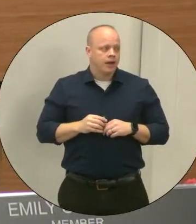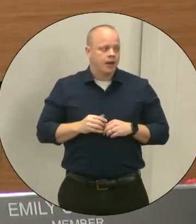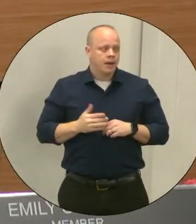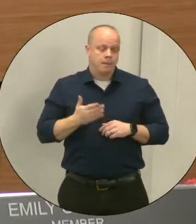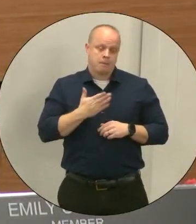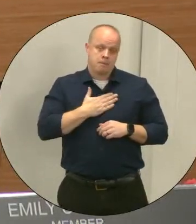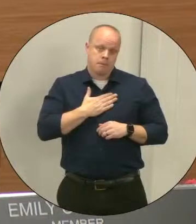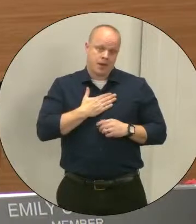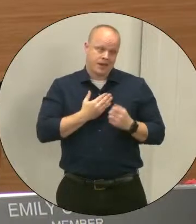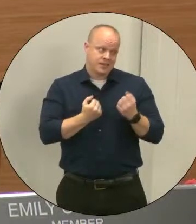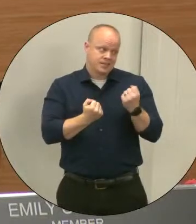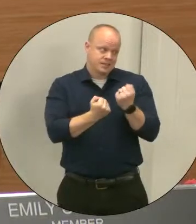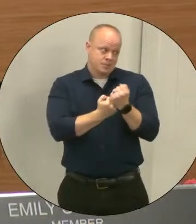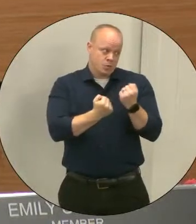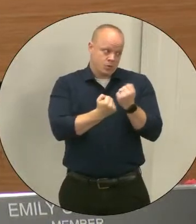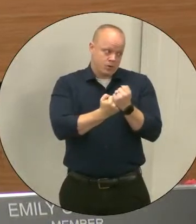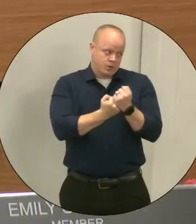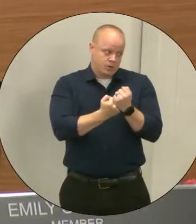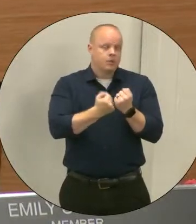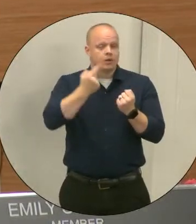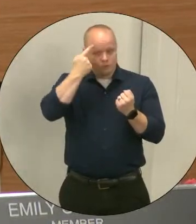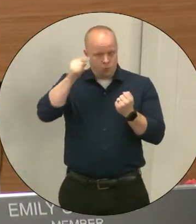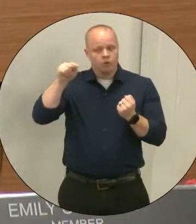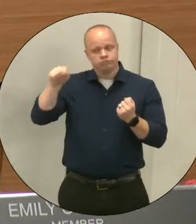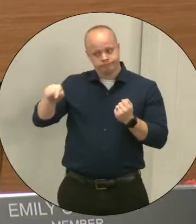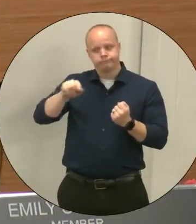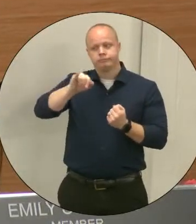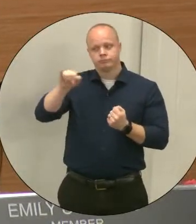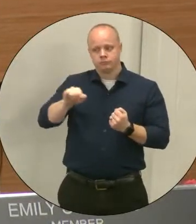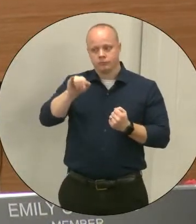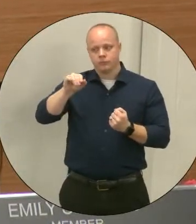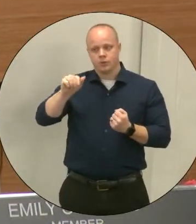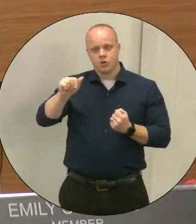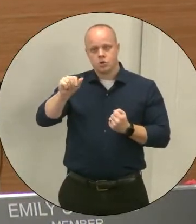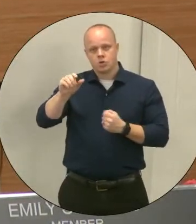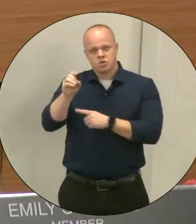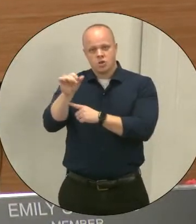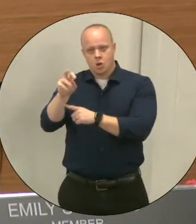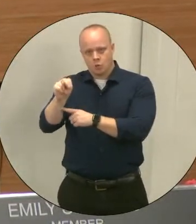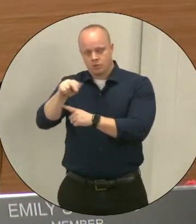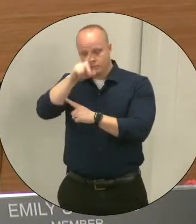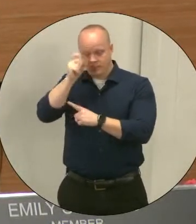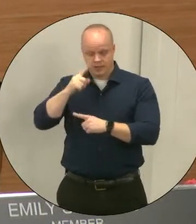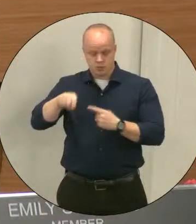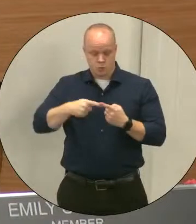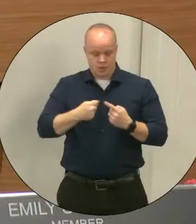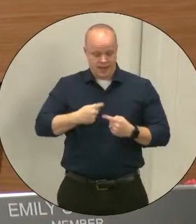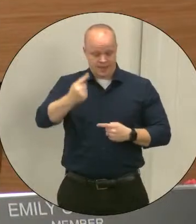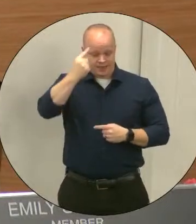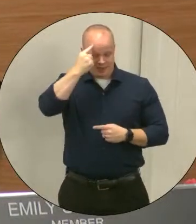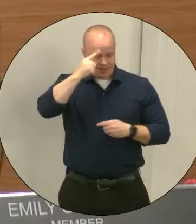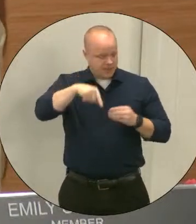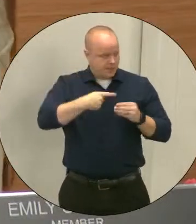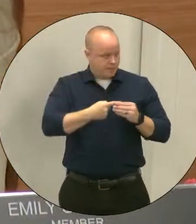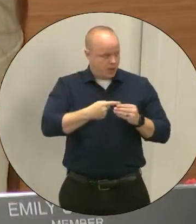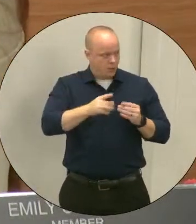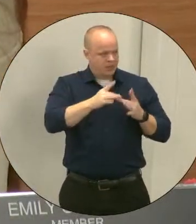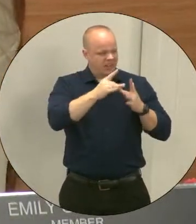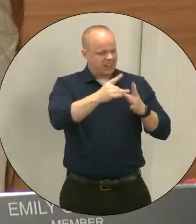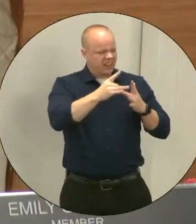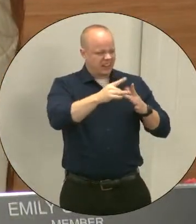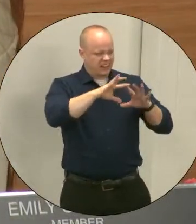my support is going to be for Joan, because when I think about the